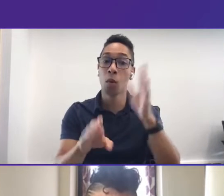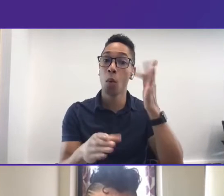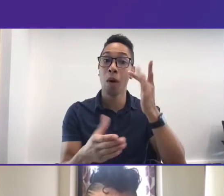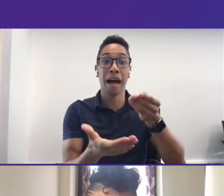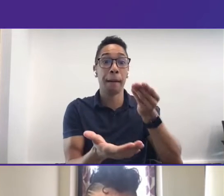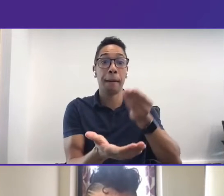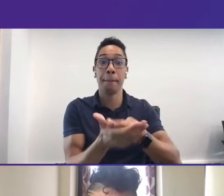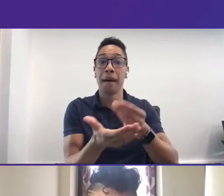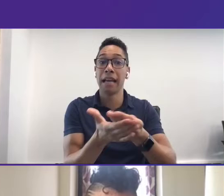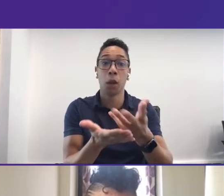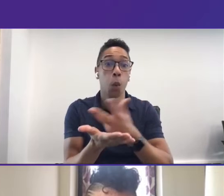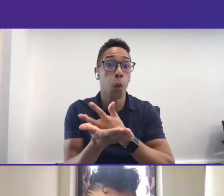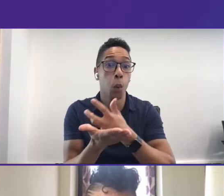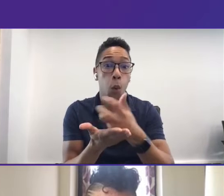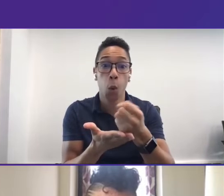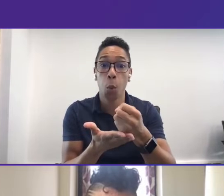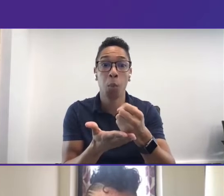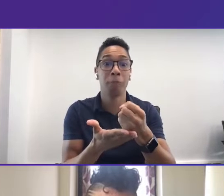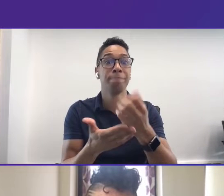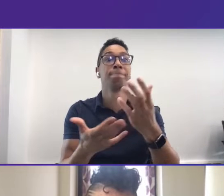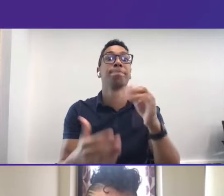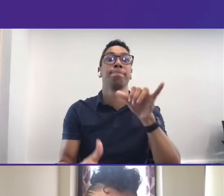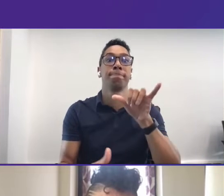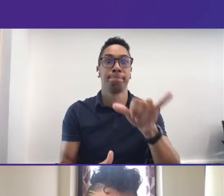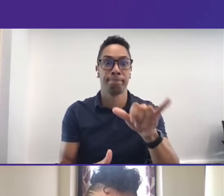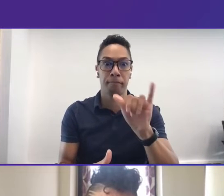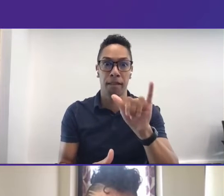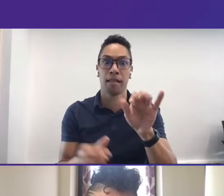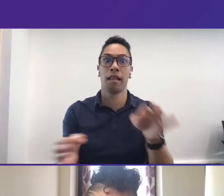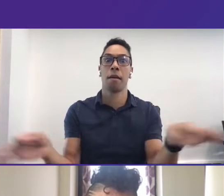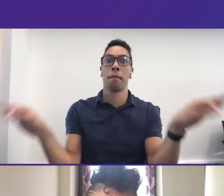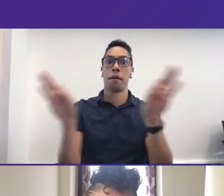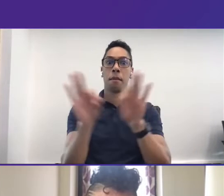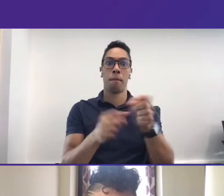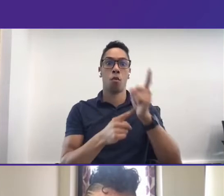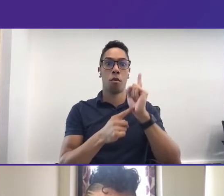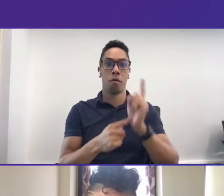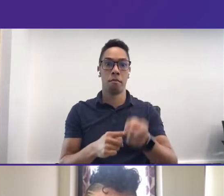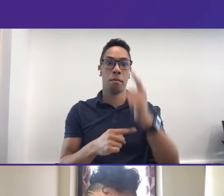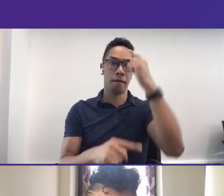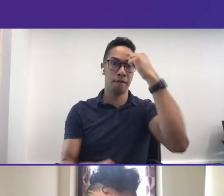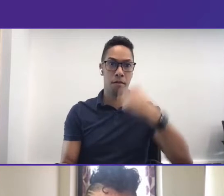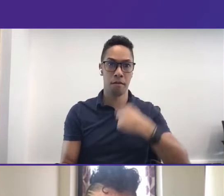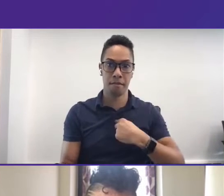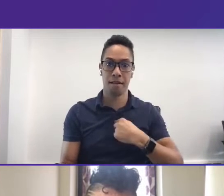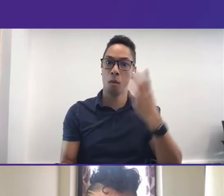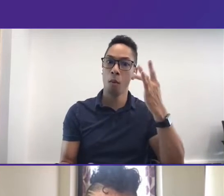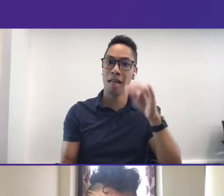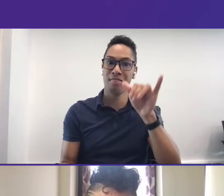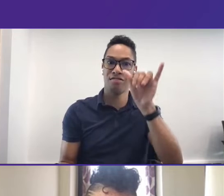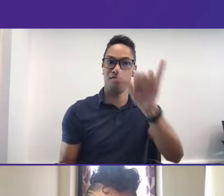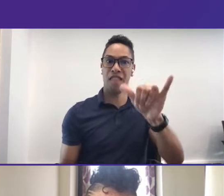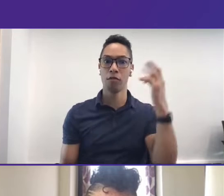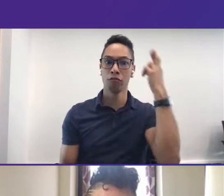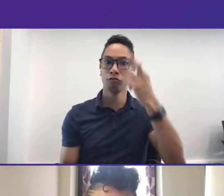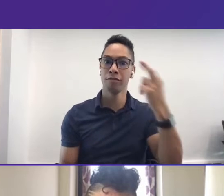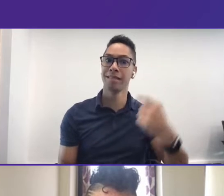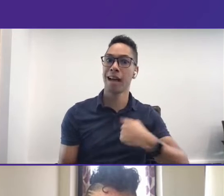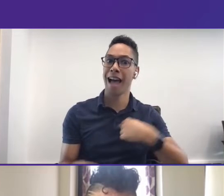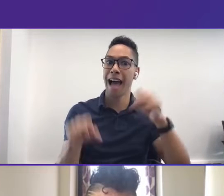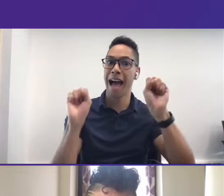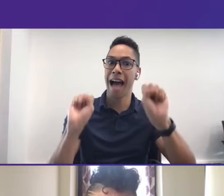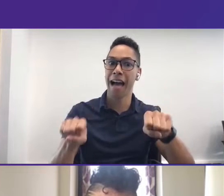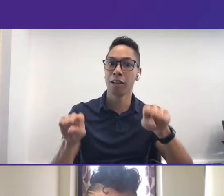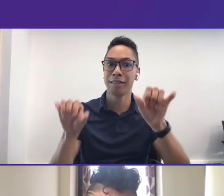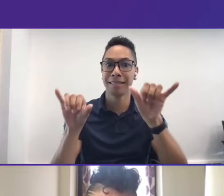so that was a very important moment in my life, because that's the reason why I was able to stay here in